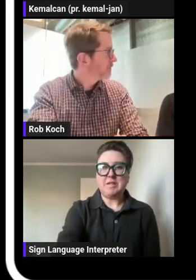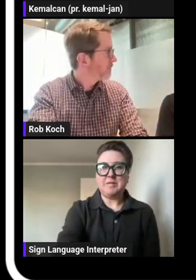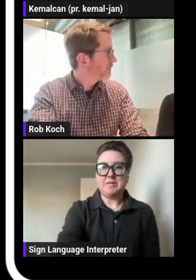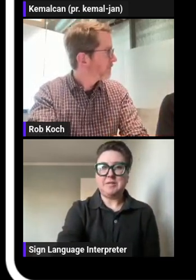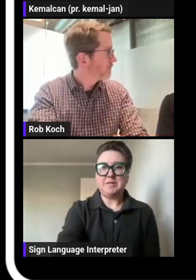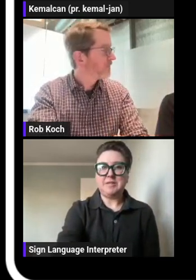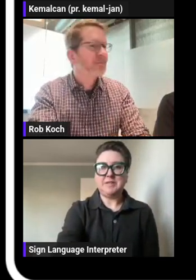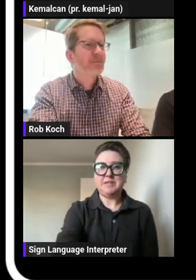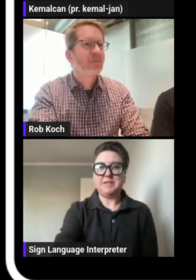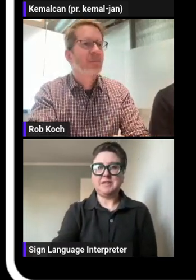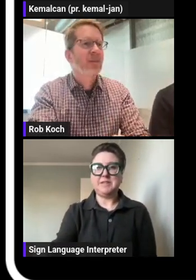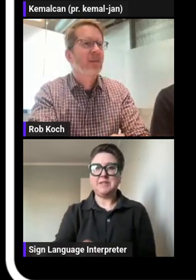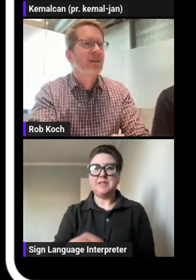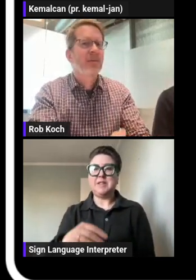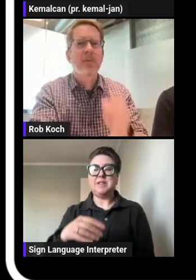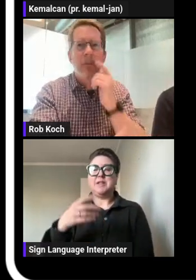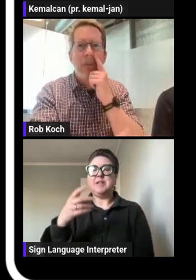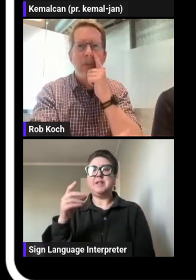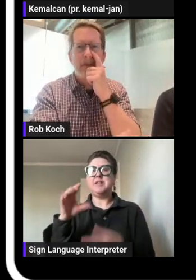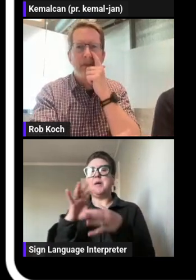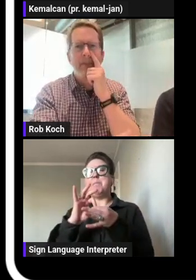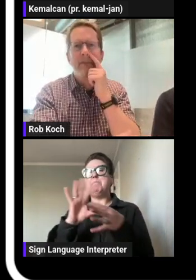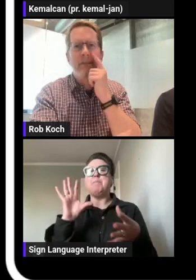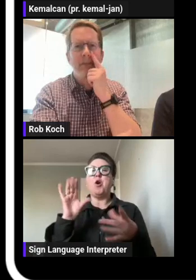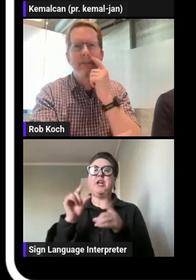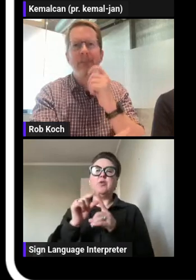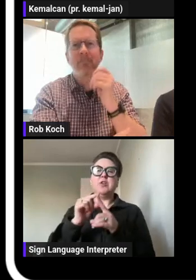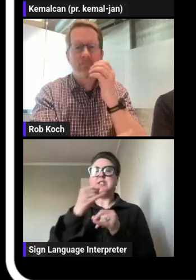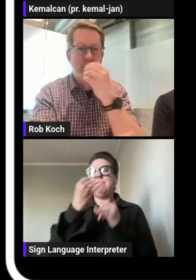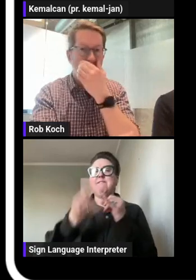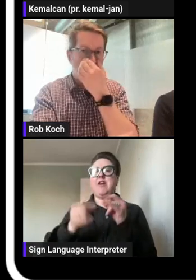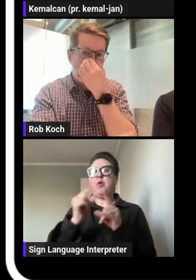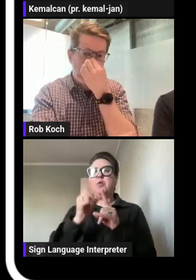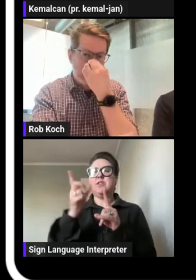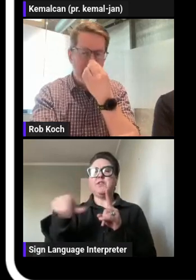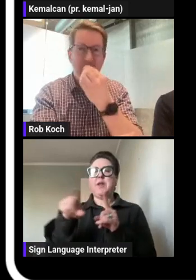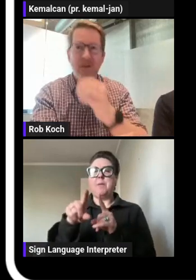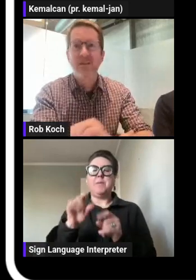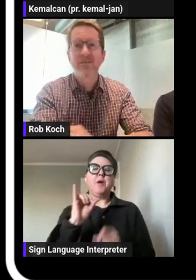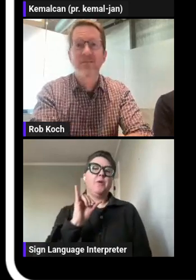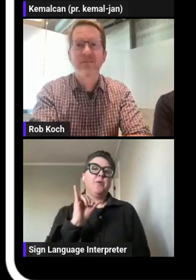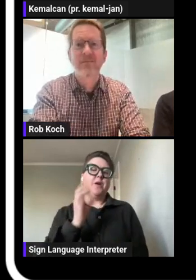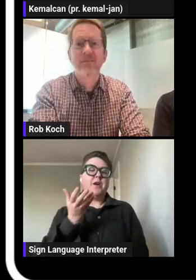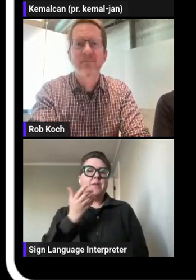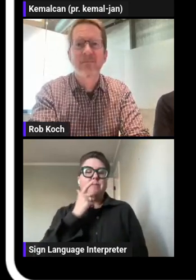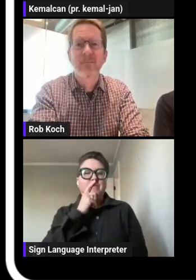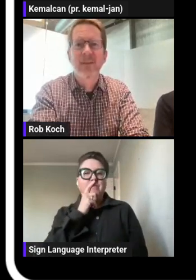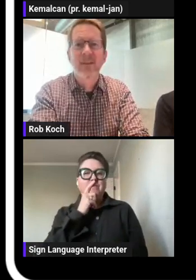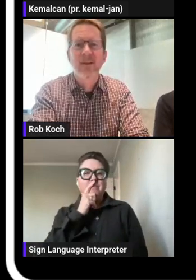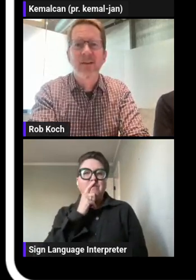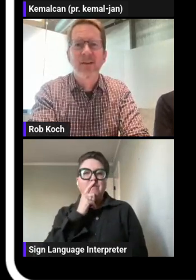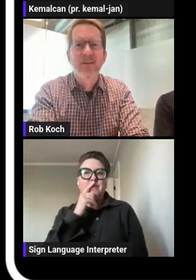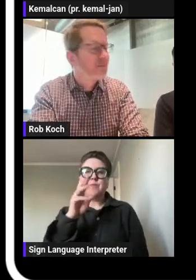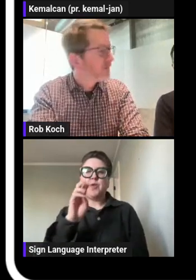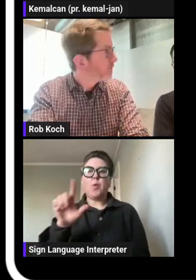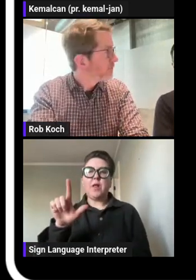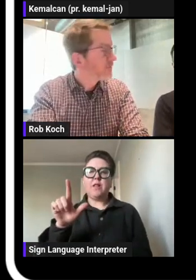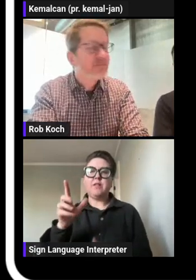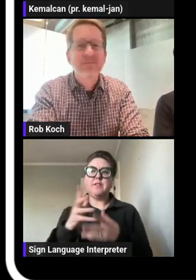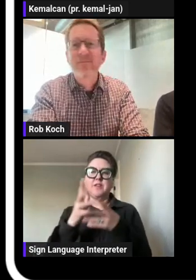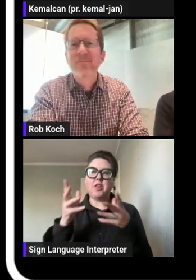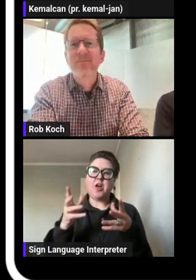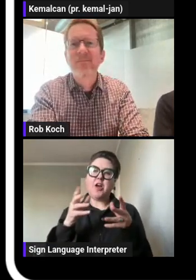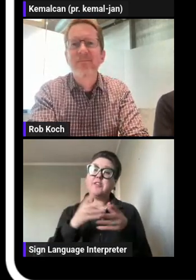Party words, you said? Oh, yeah, parting words. Yeah, final words for them. Well, well, there are a lot of